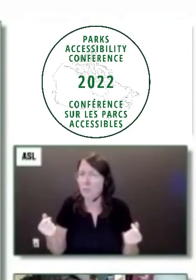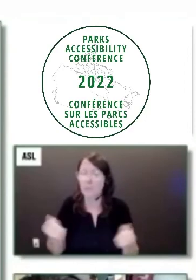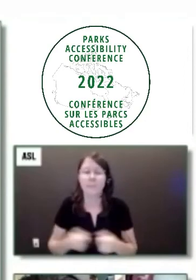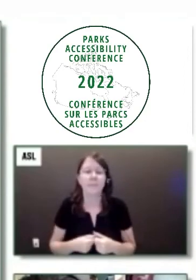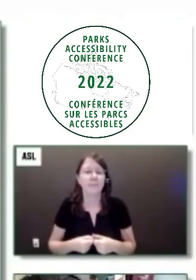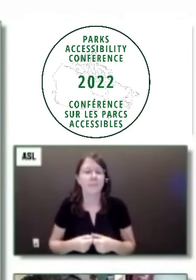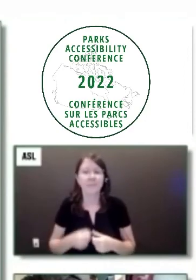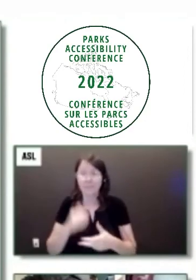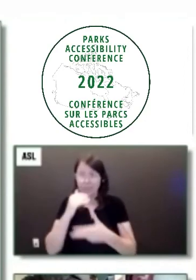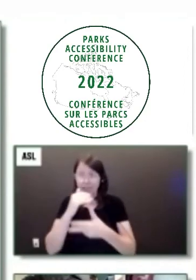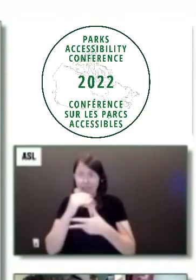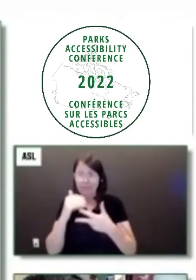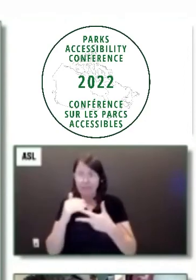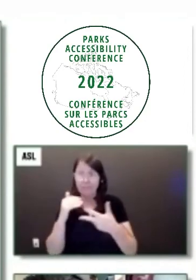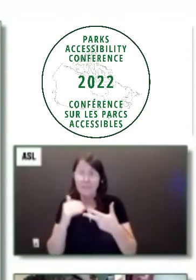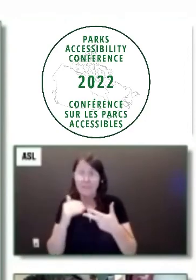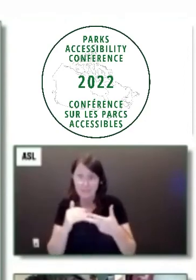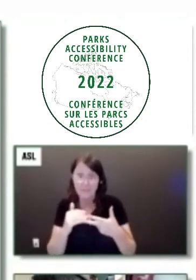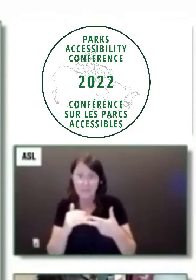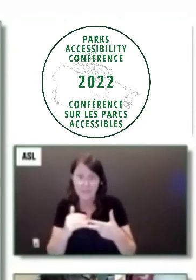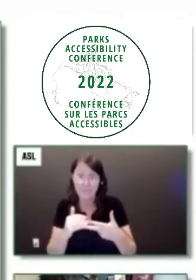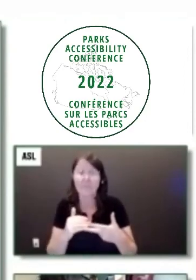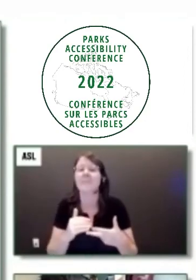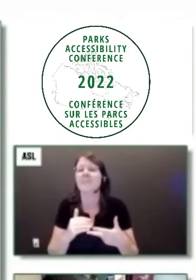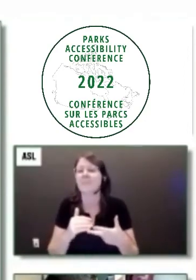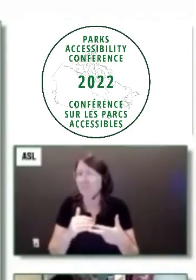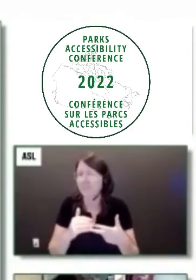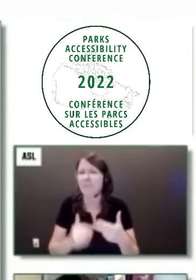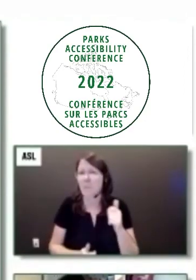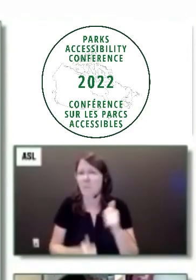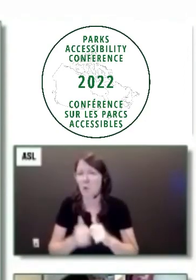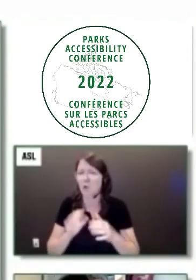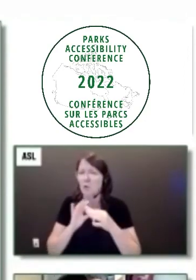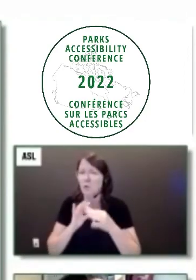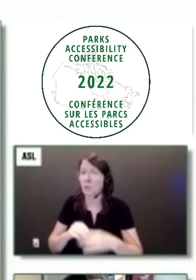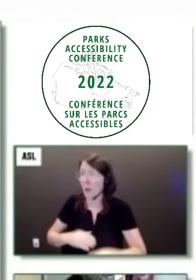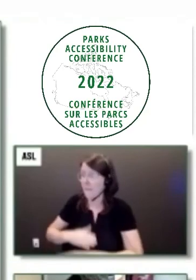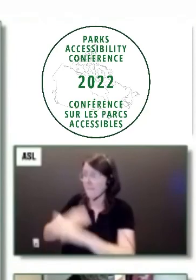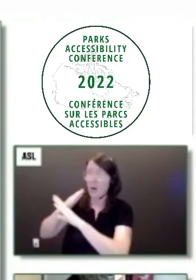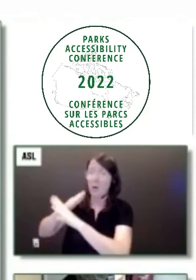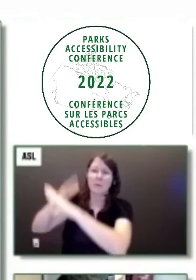informed or directed at overcoming barriers that individuals might face along with their